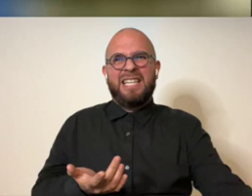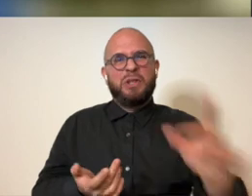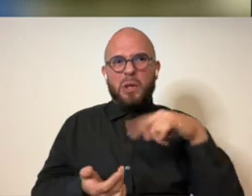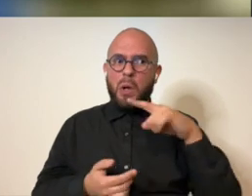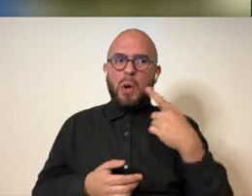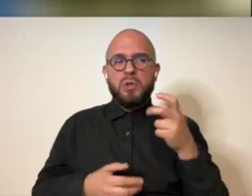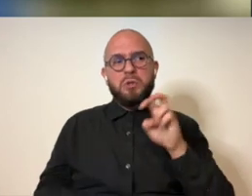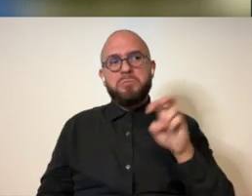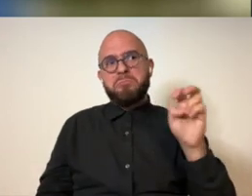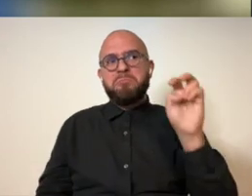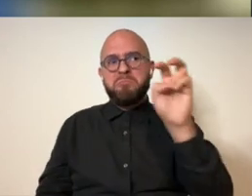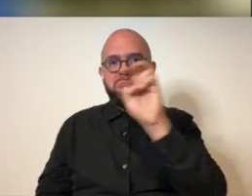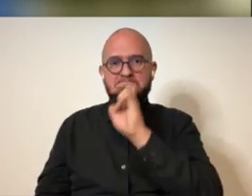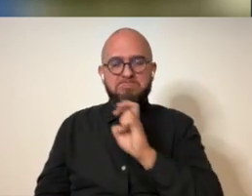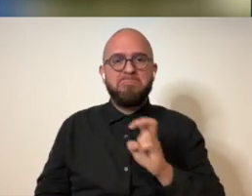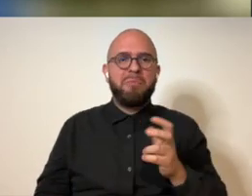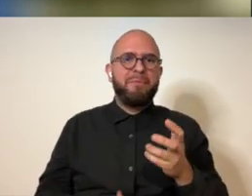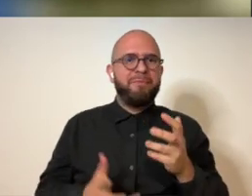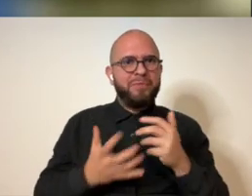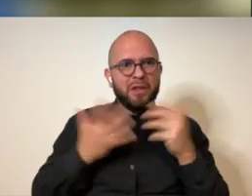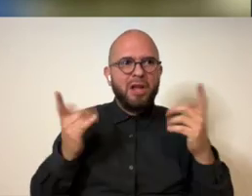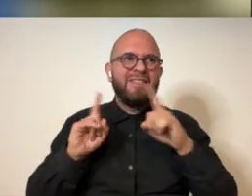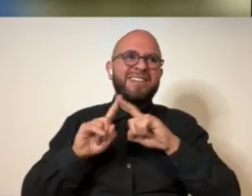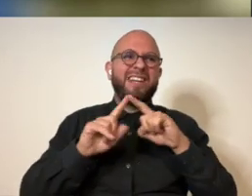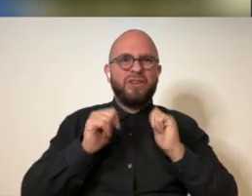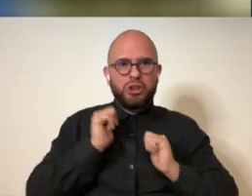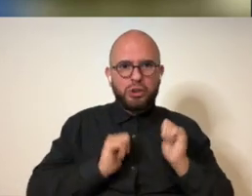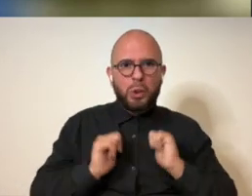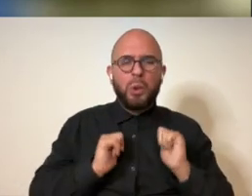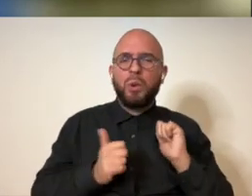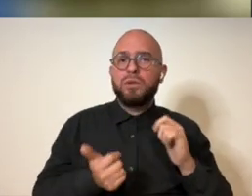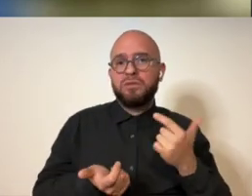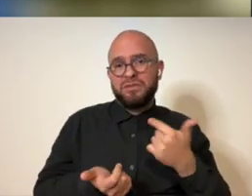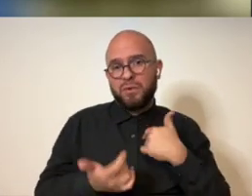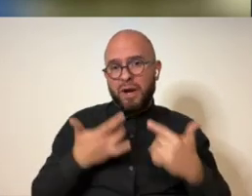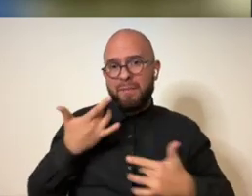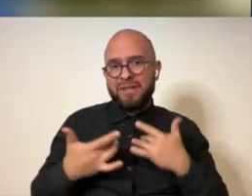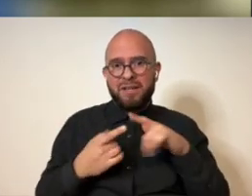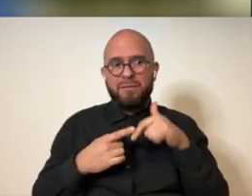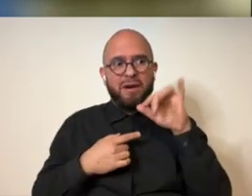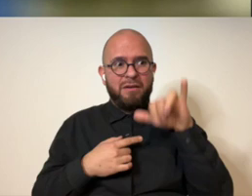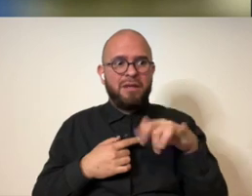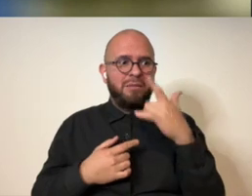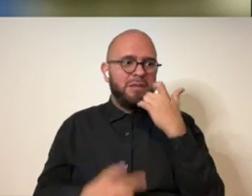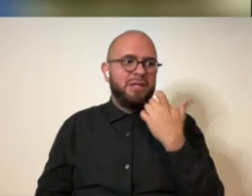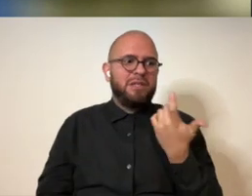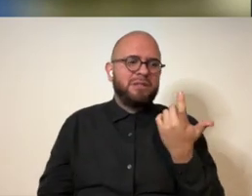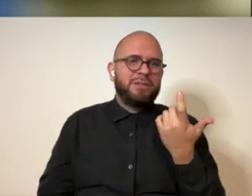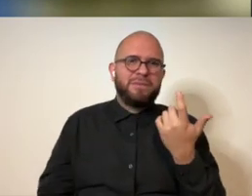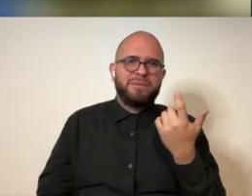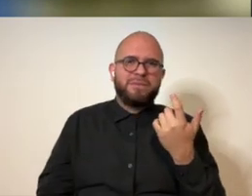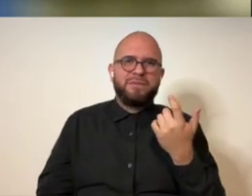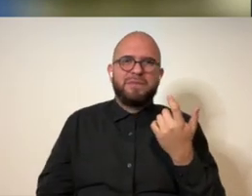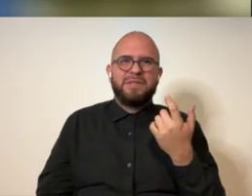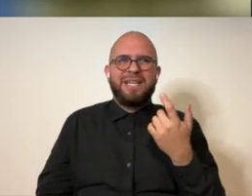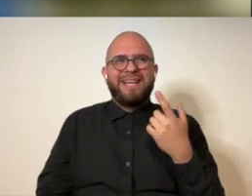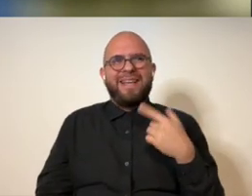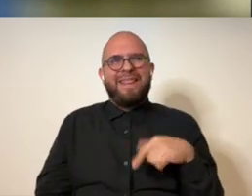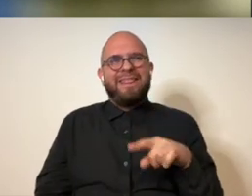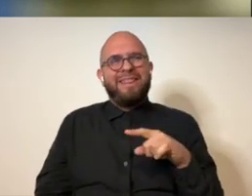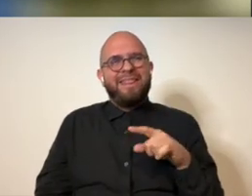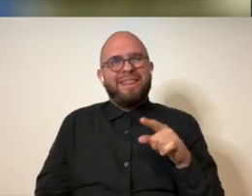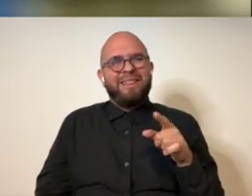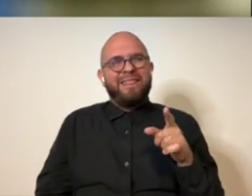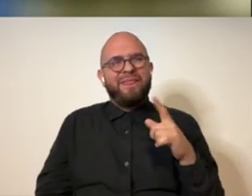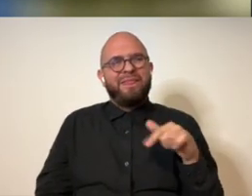are most excited about. And those, like I said, have been going around. They're getting a lot of different shows. And I'm excited about